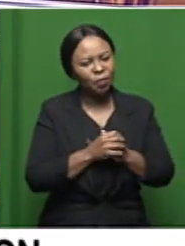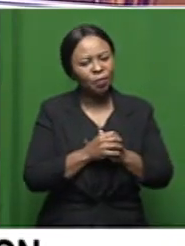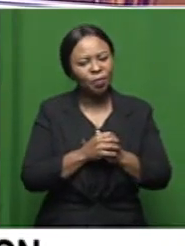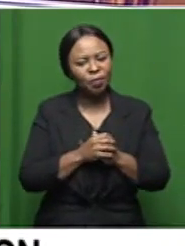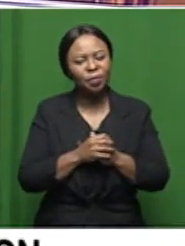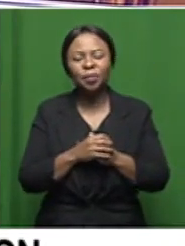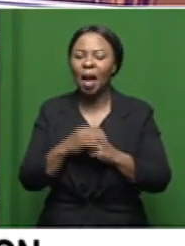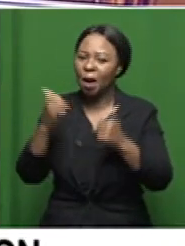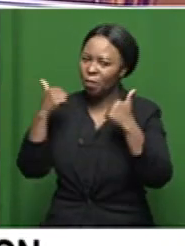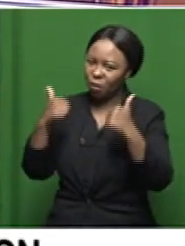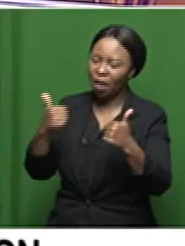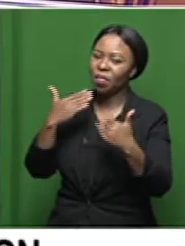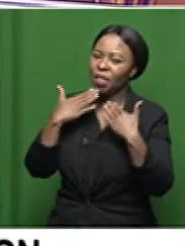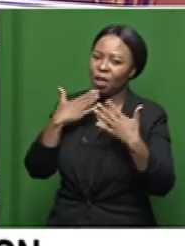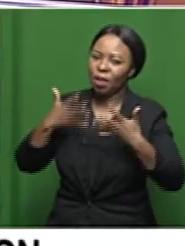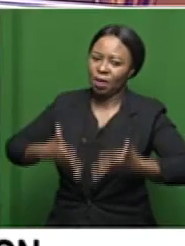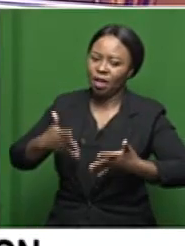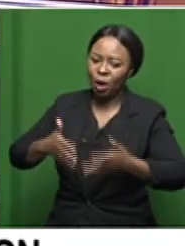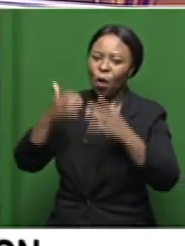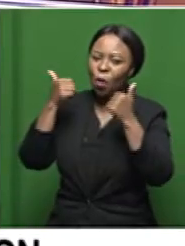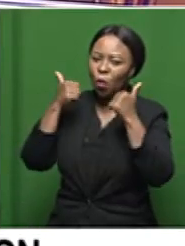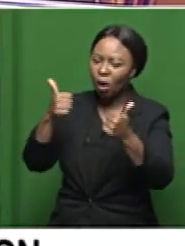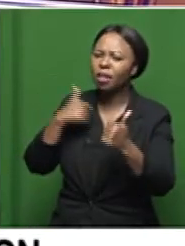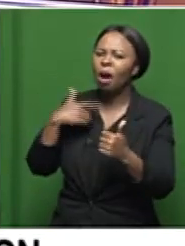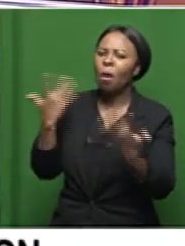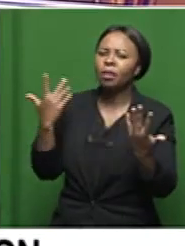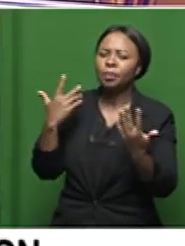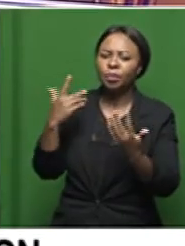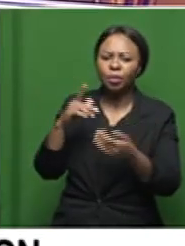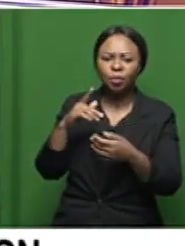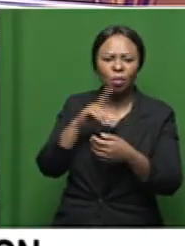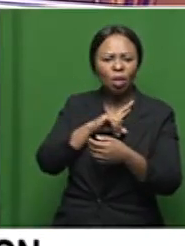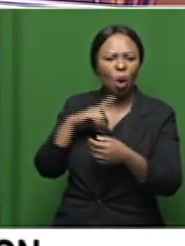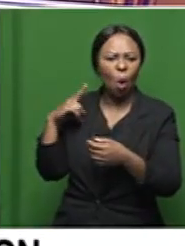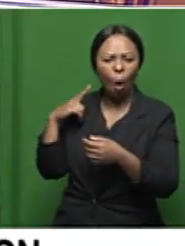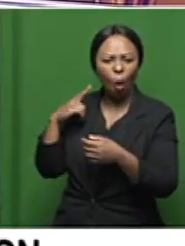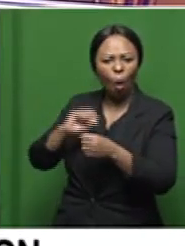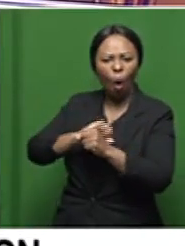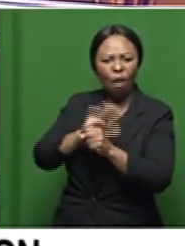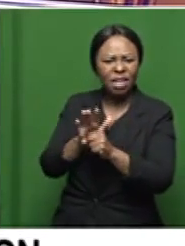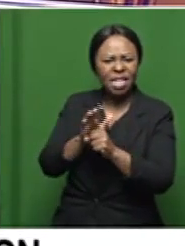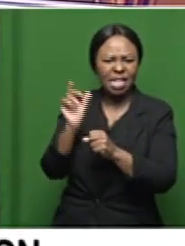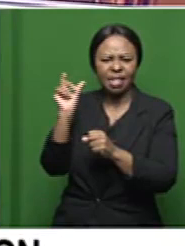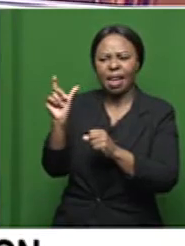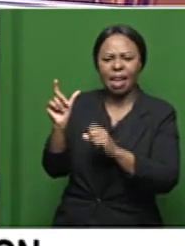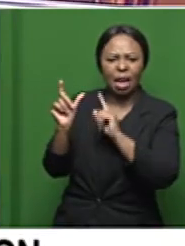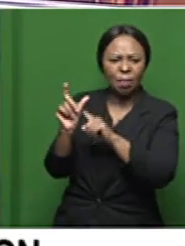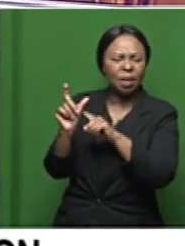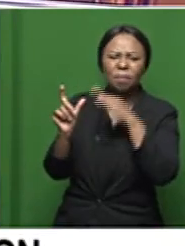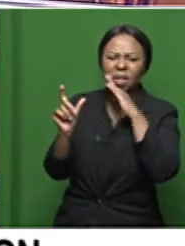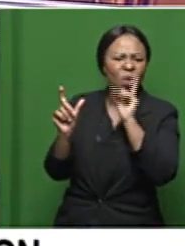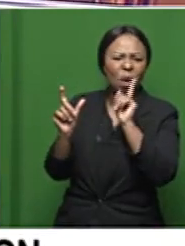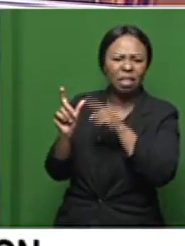I'm very good, thanks. Thanks for having me again. Good. So I want to talk about long COVID, this term that we've heard being thrown around from time to time. What does that